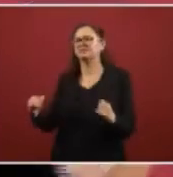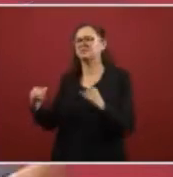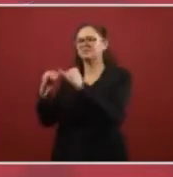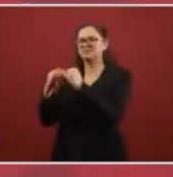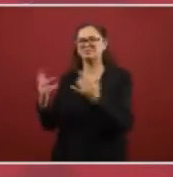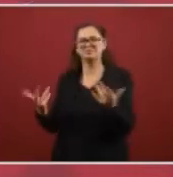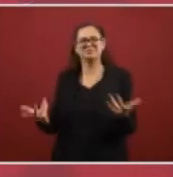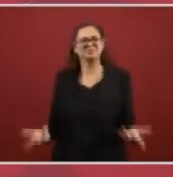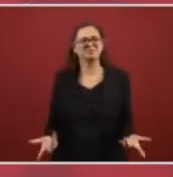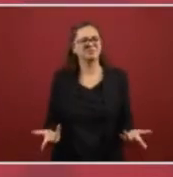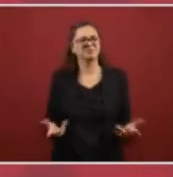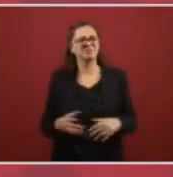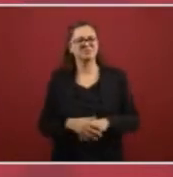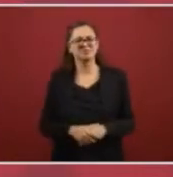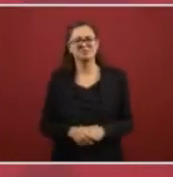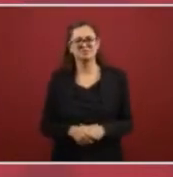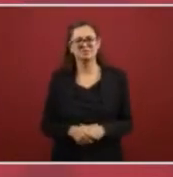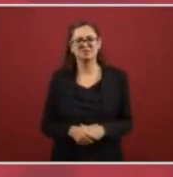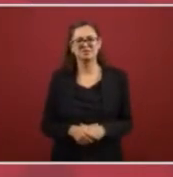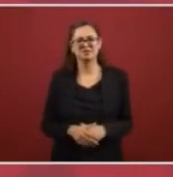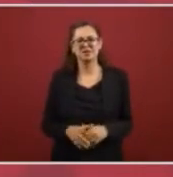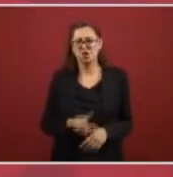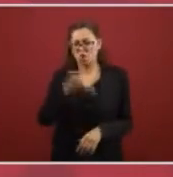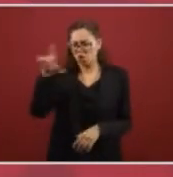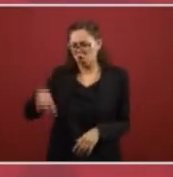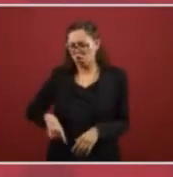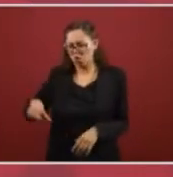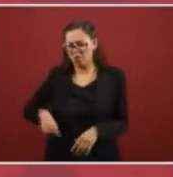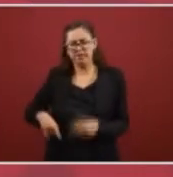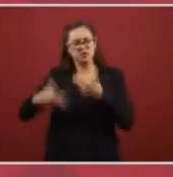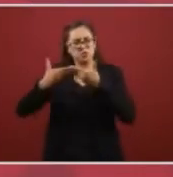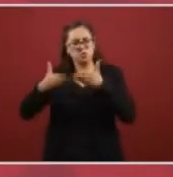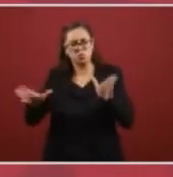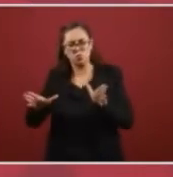this creation of these bureaucratic